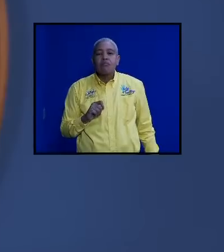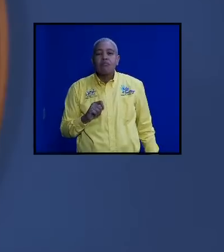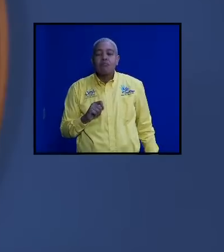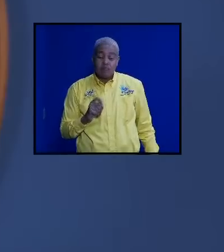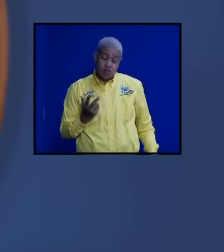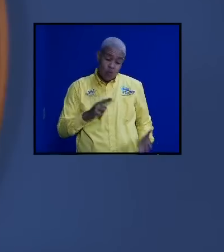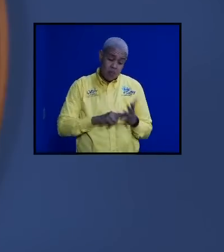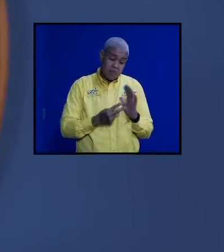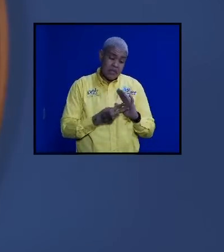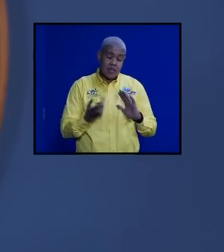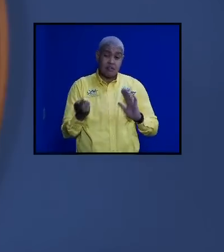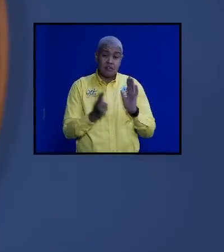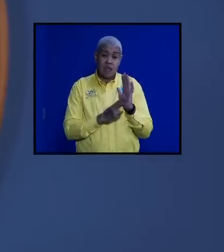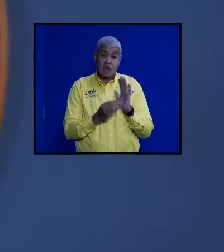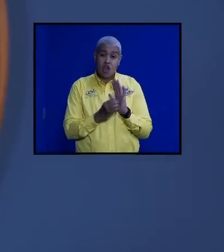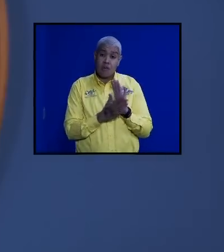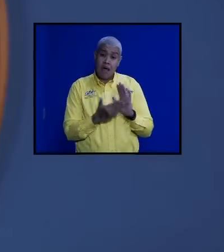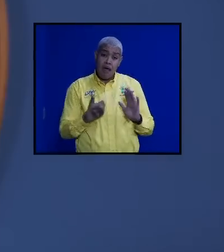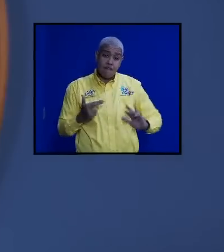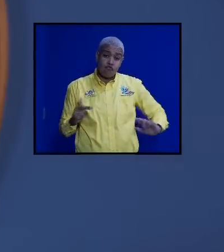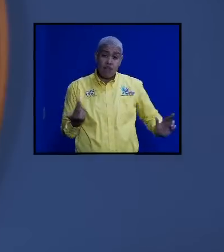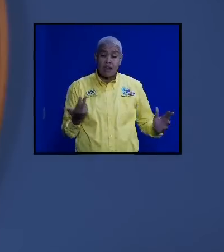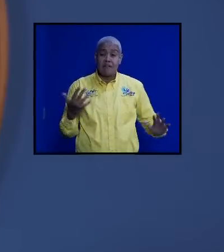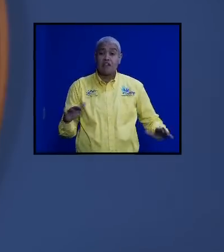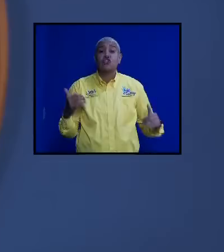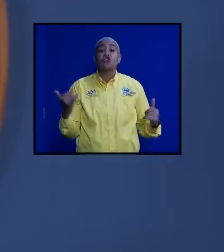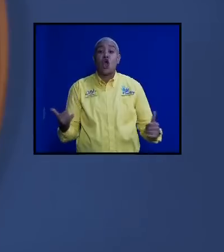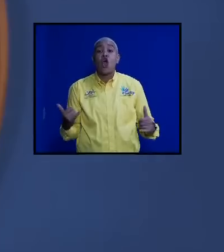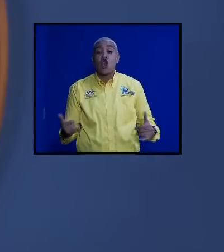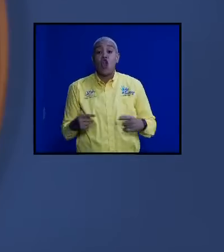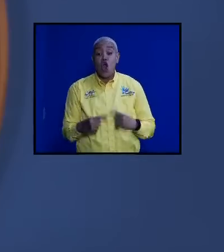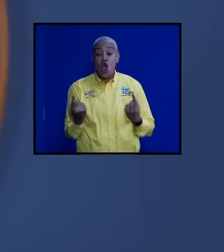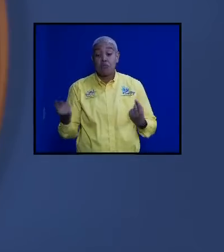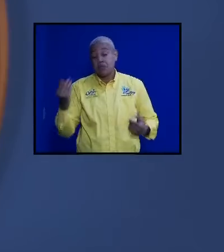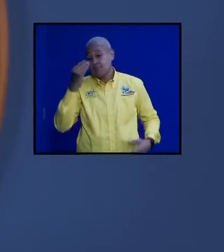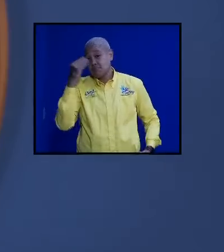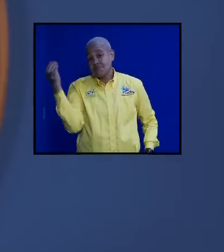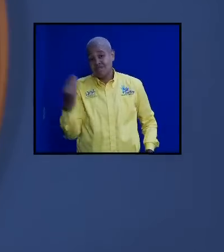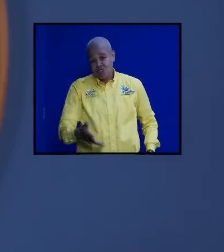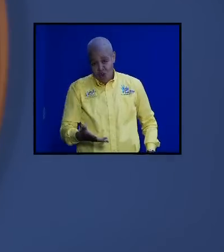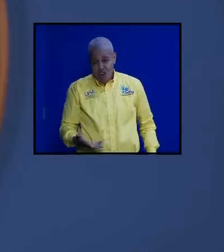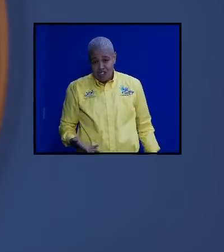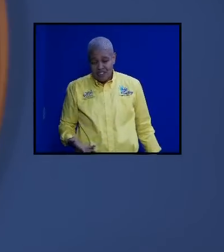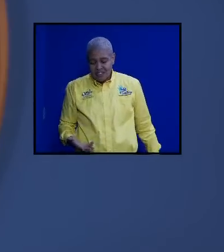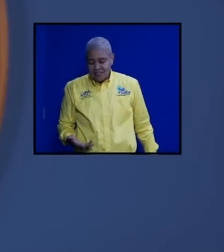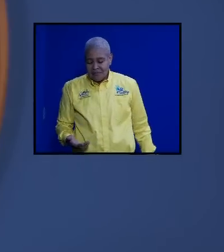So there is a signed document which the current opposition ignores.